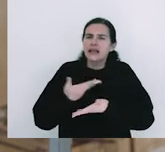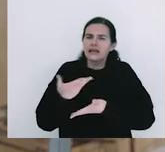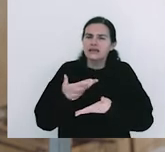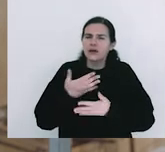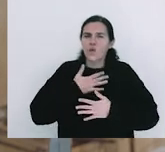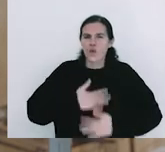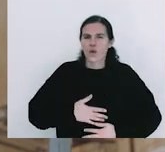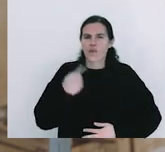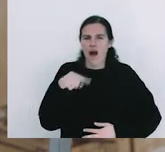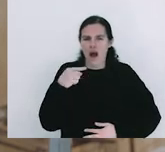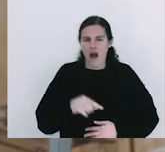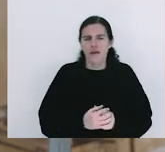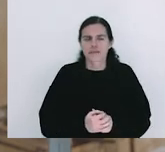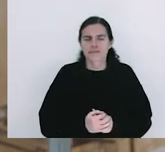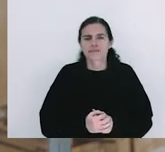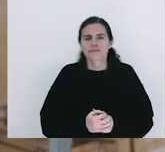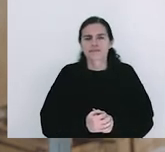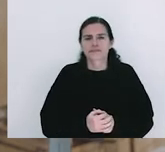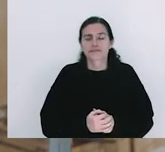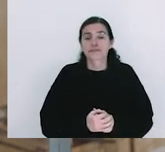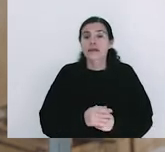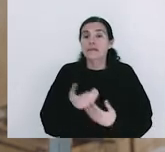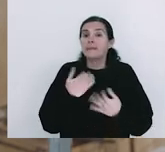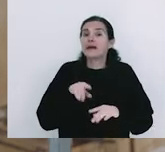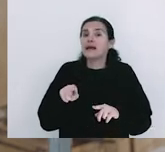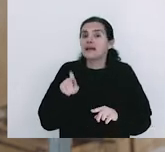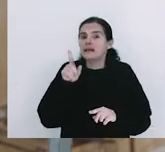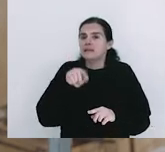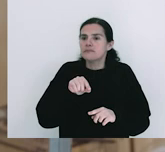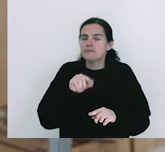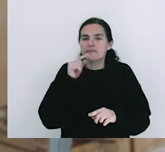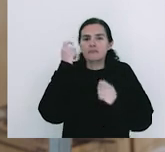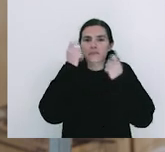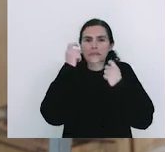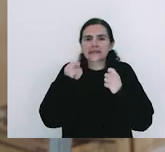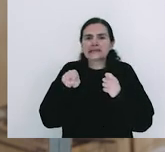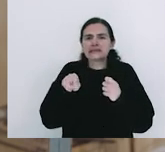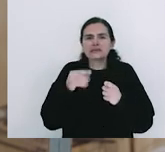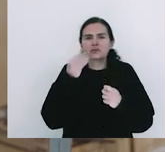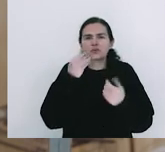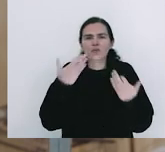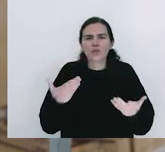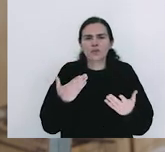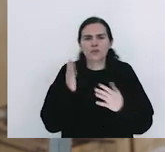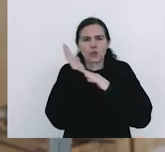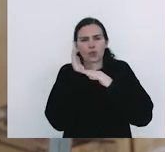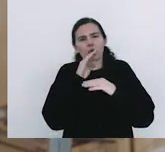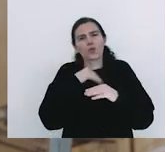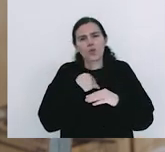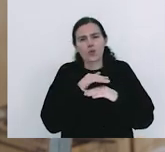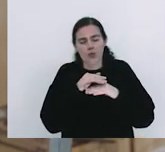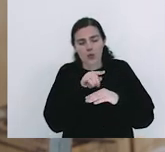relationship with the body. But you also think of it as the bedroom